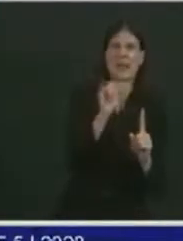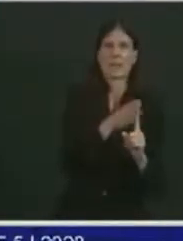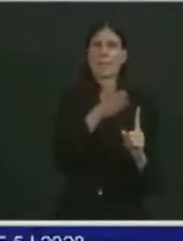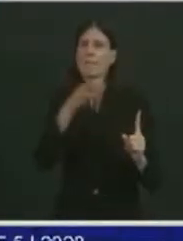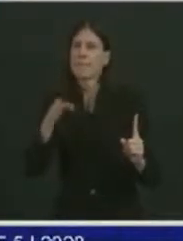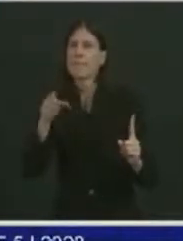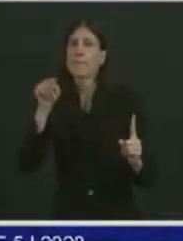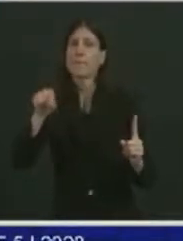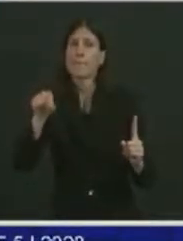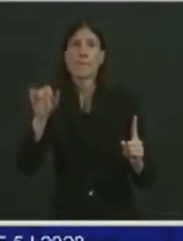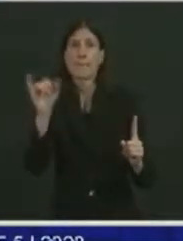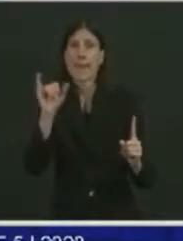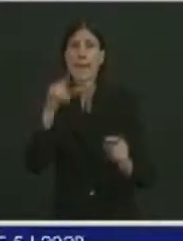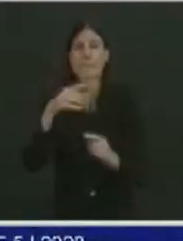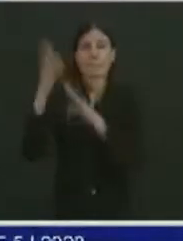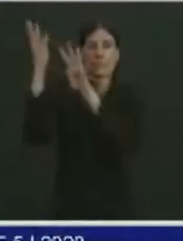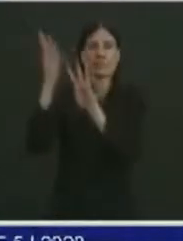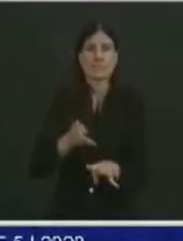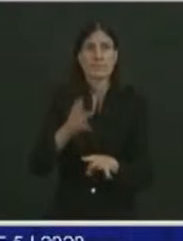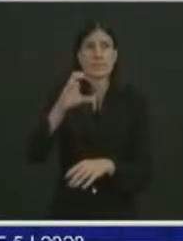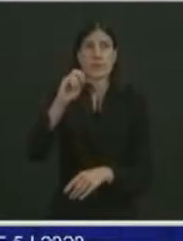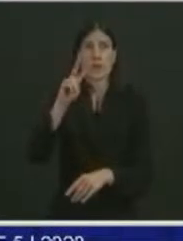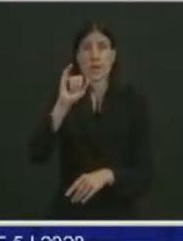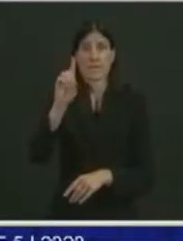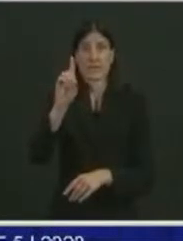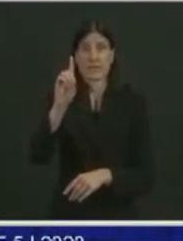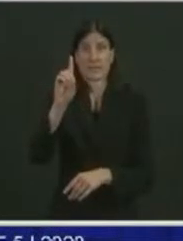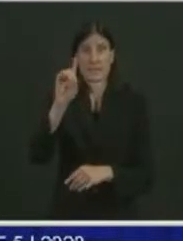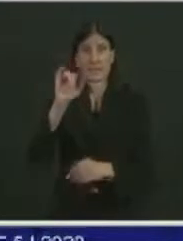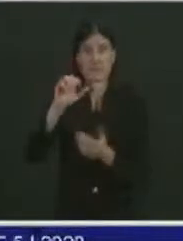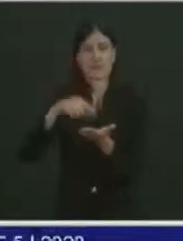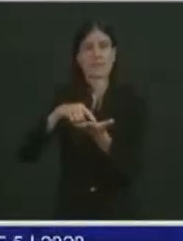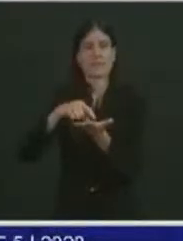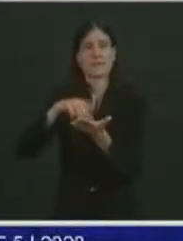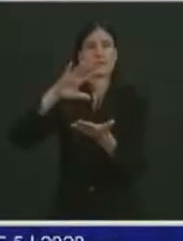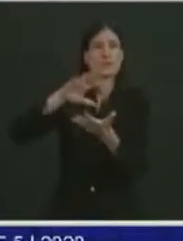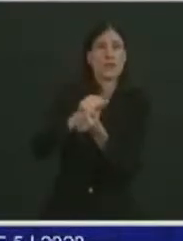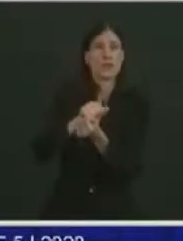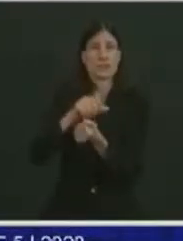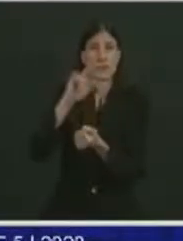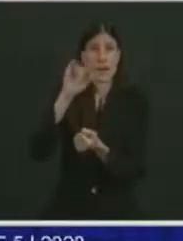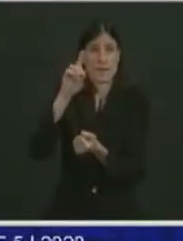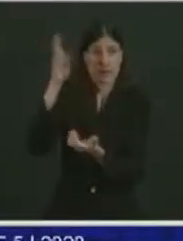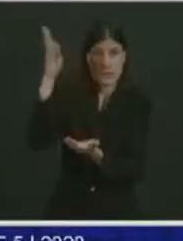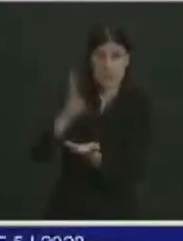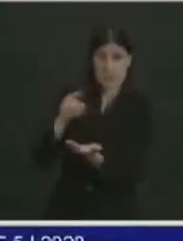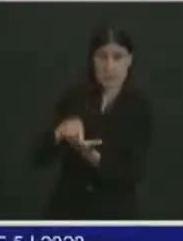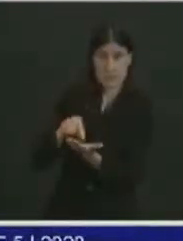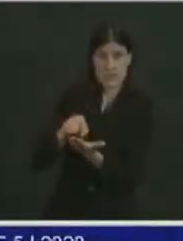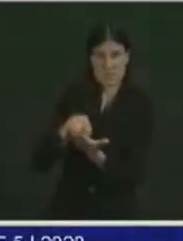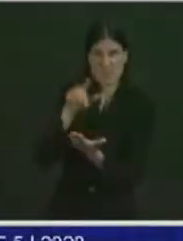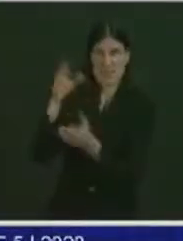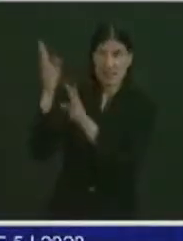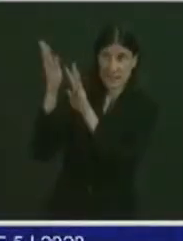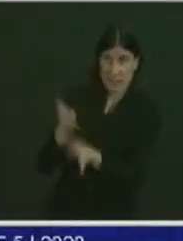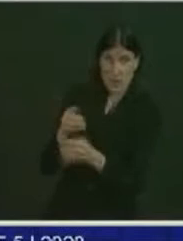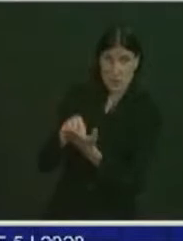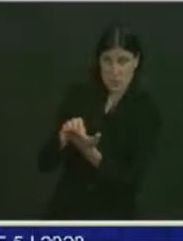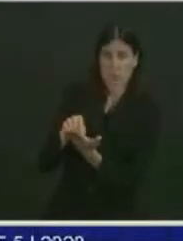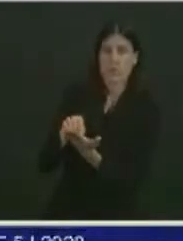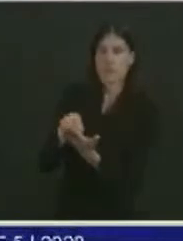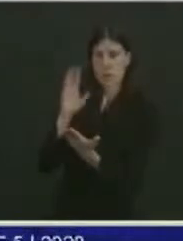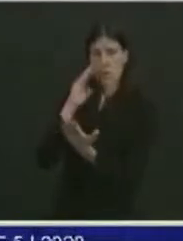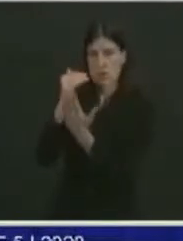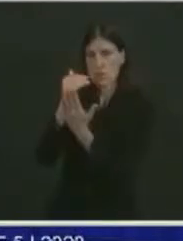in your notebook that you've had close contact to now has the coronavirus, you must stay at home